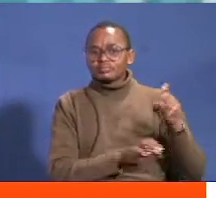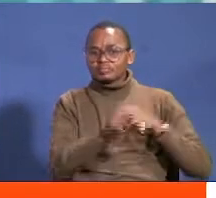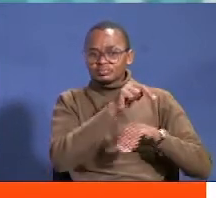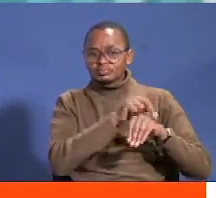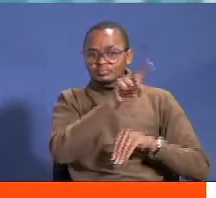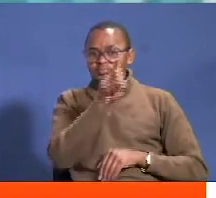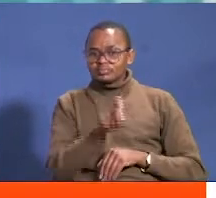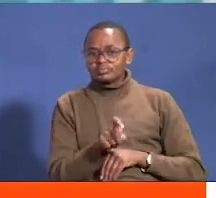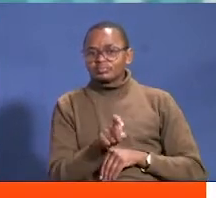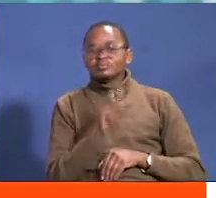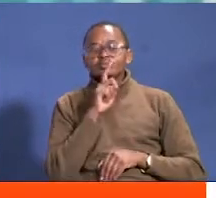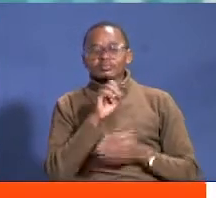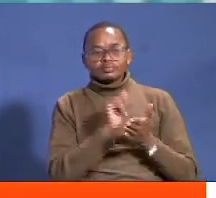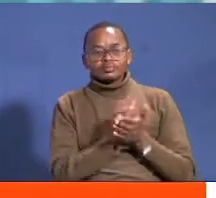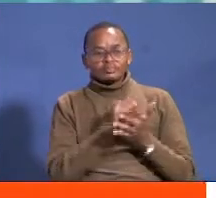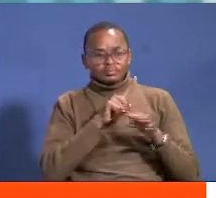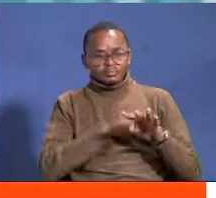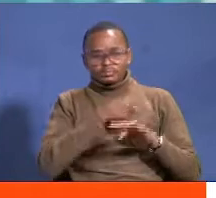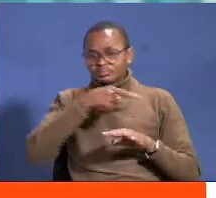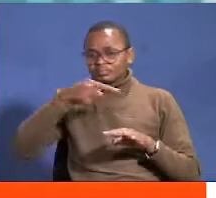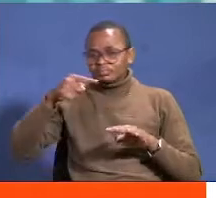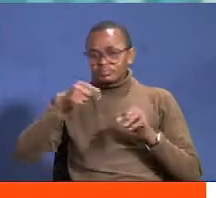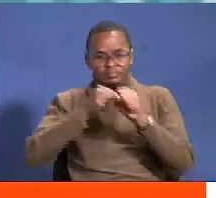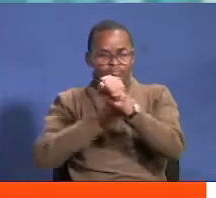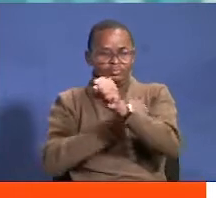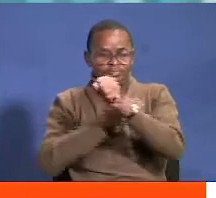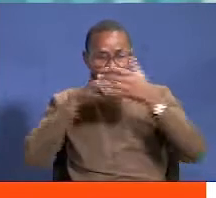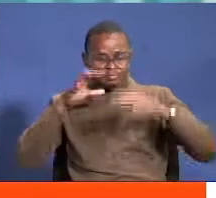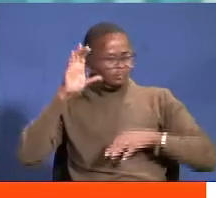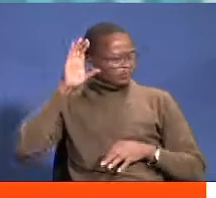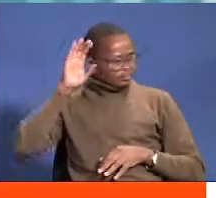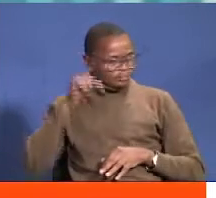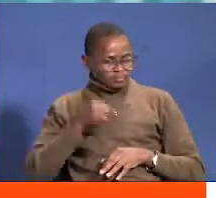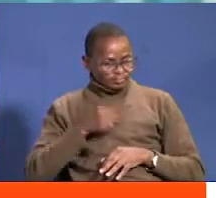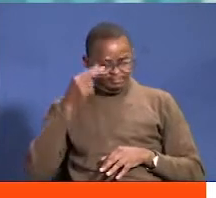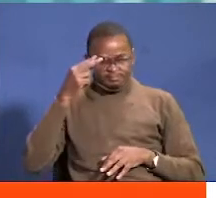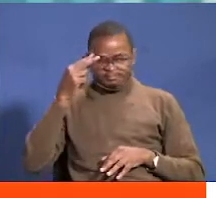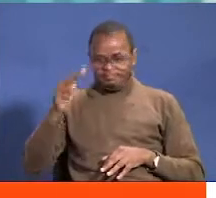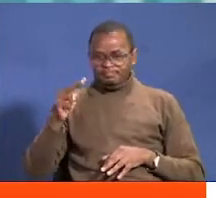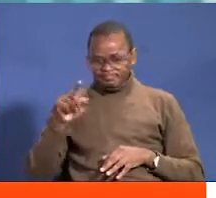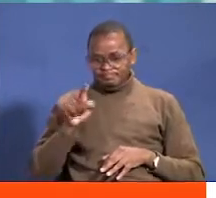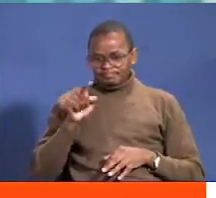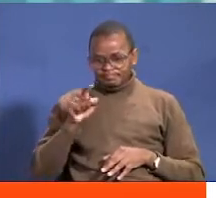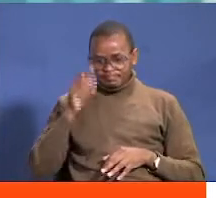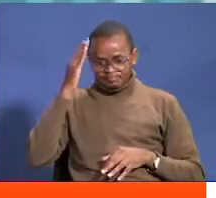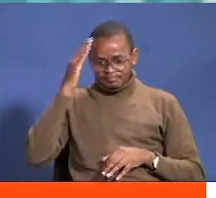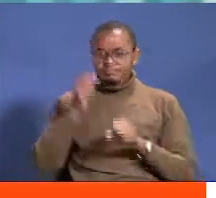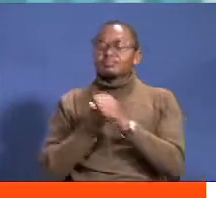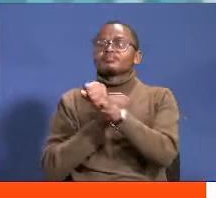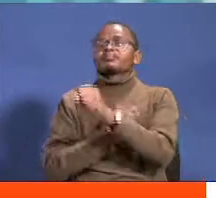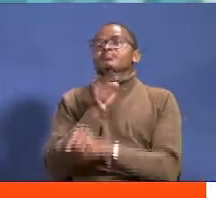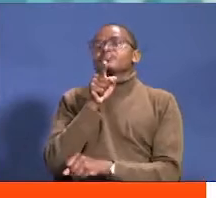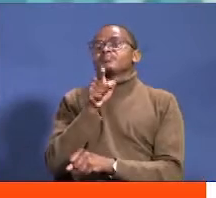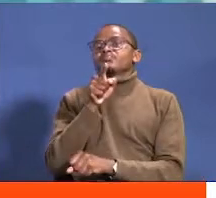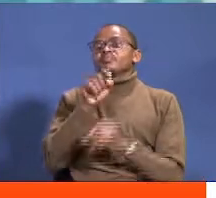nation? So that when you go to seek support from outside, people can listen to you. They can see the steps you made, and therefore they are able to support you,